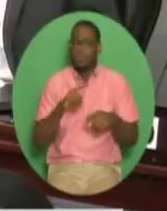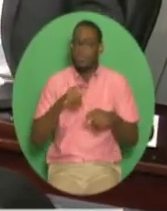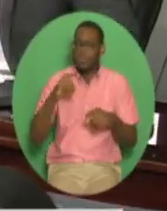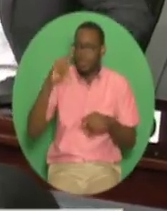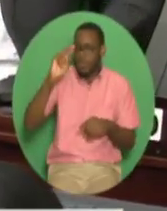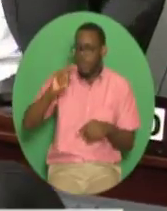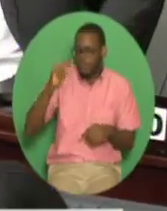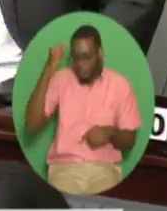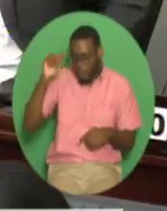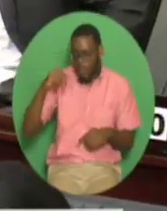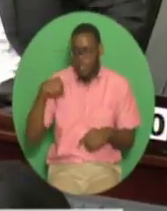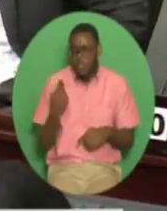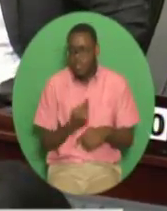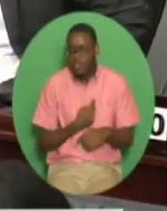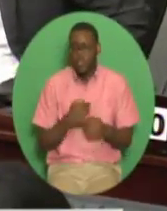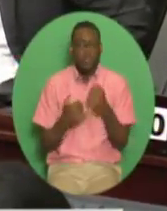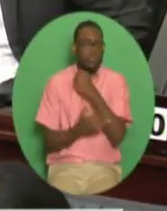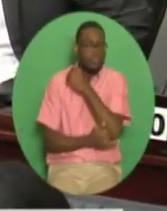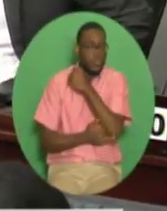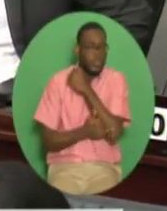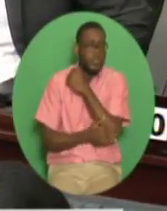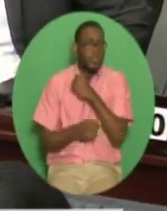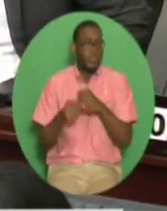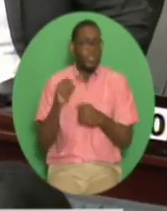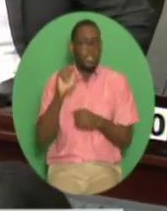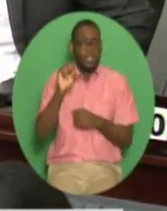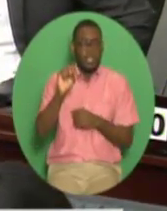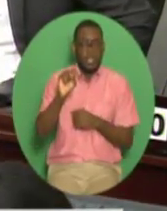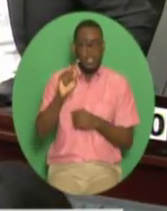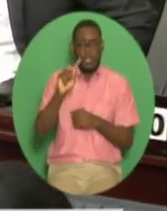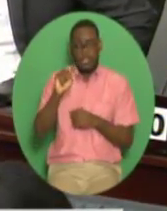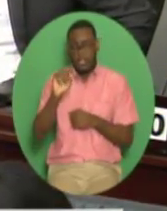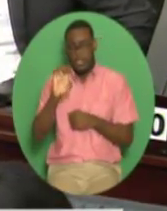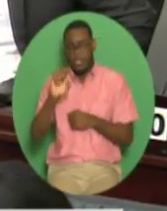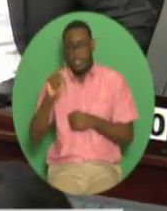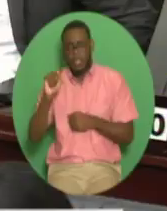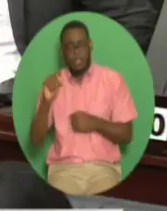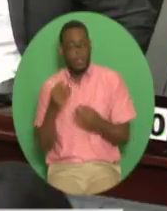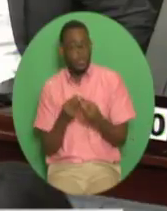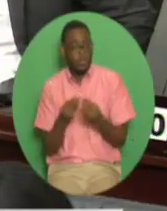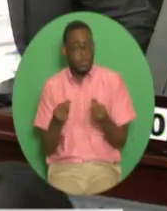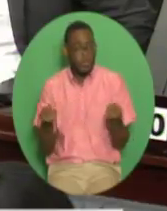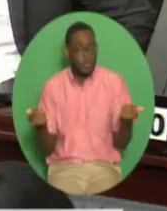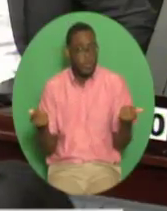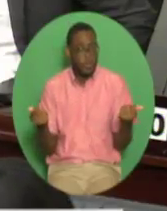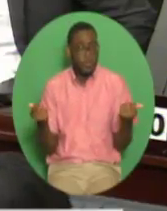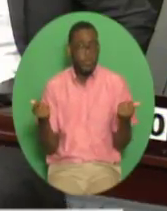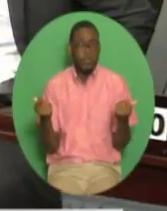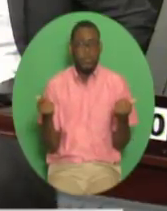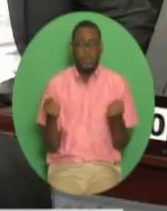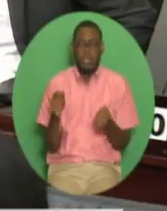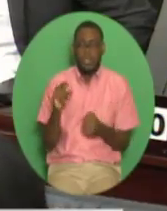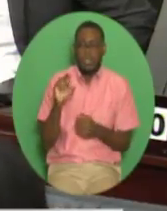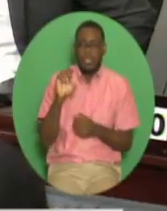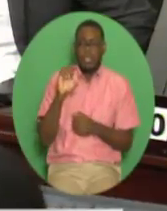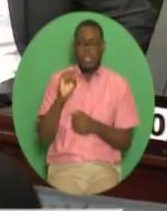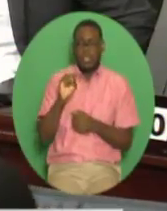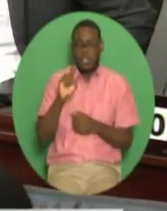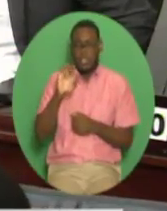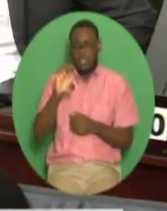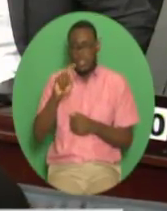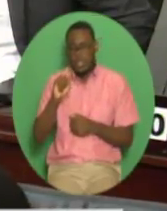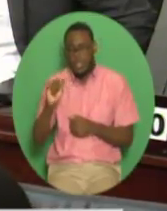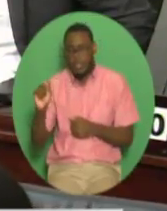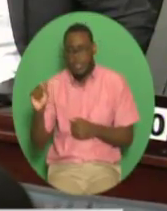to streamline now GATE operations, and I can safely say that GATE is now operating in